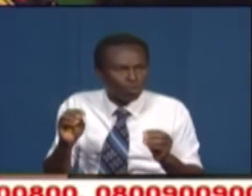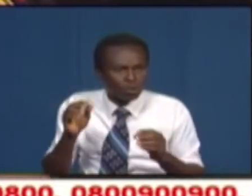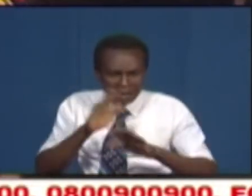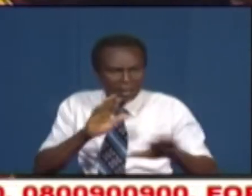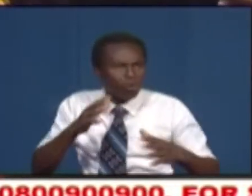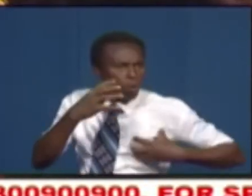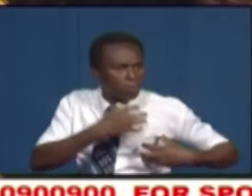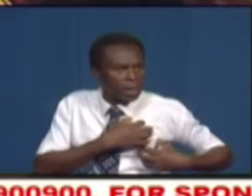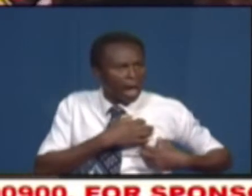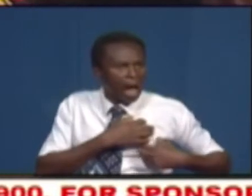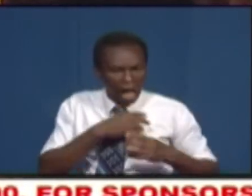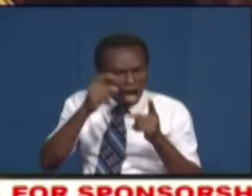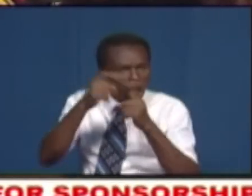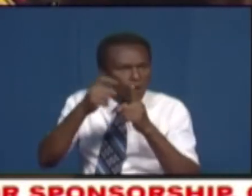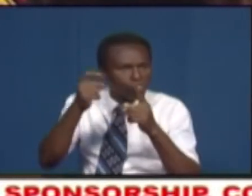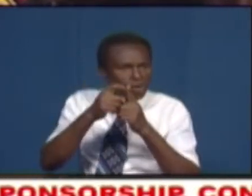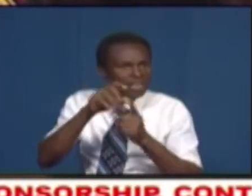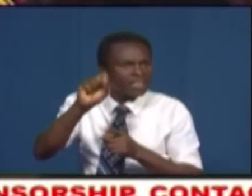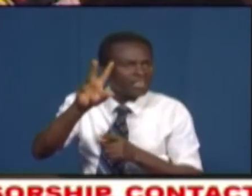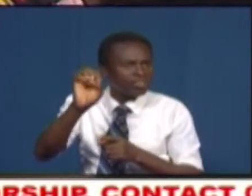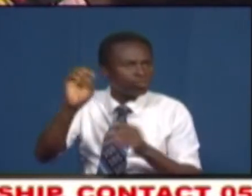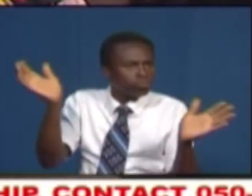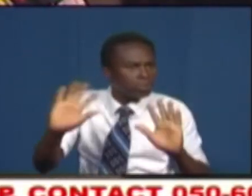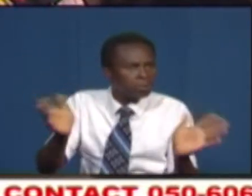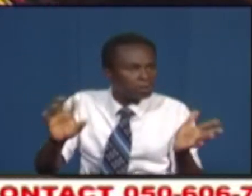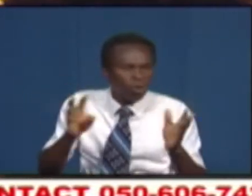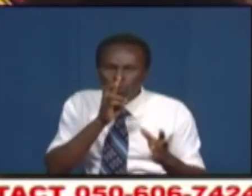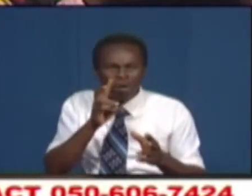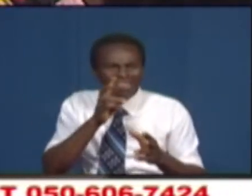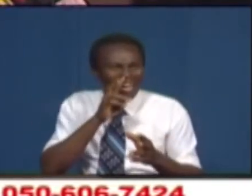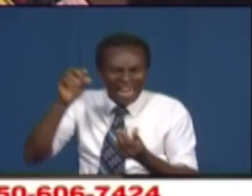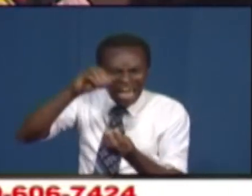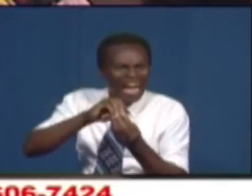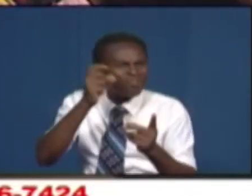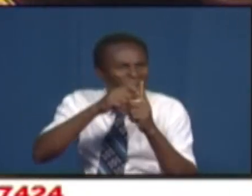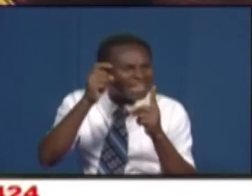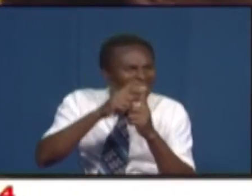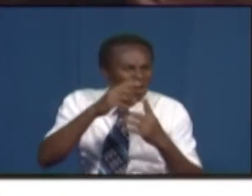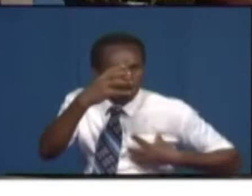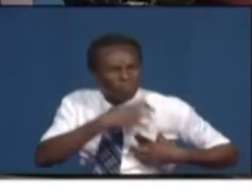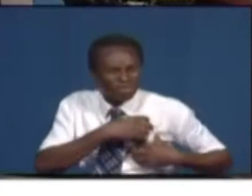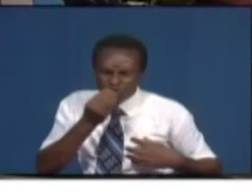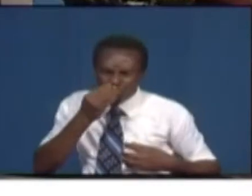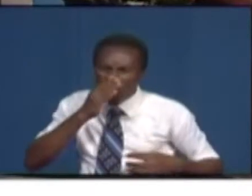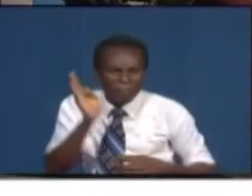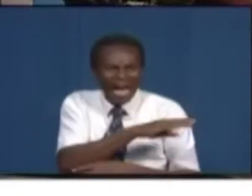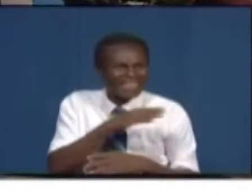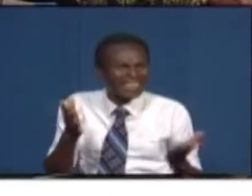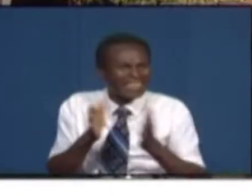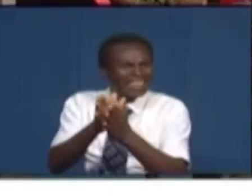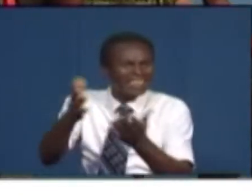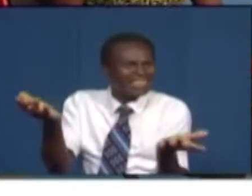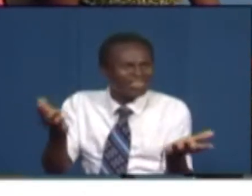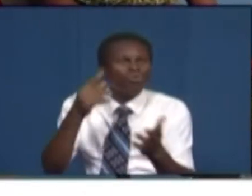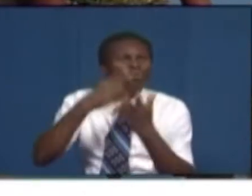rice, the stew too, so watery, and the complaint is so much. And I'm asking, what are